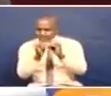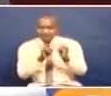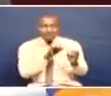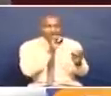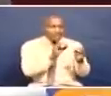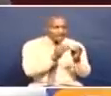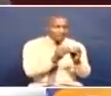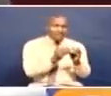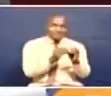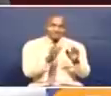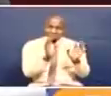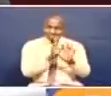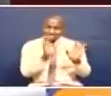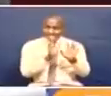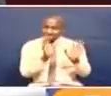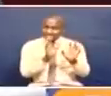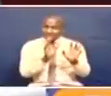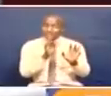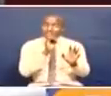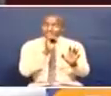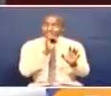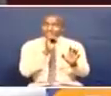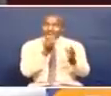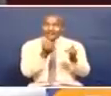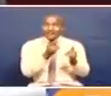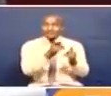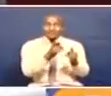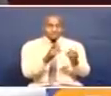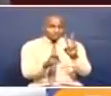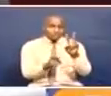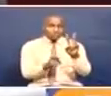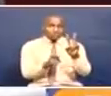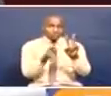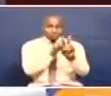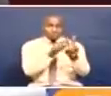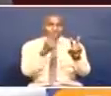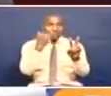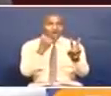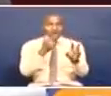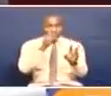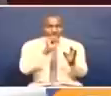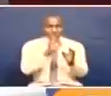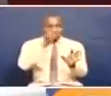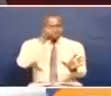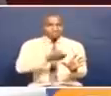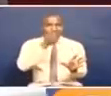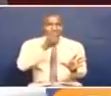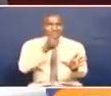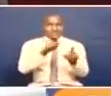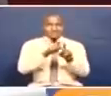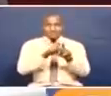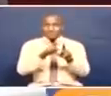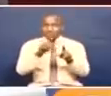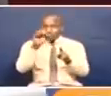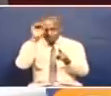now, we're going into an election which is almost like a runoff because there are two candidates based on the 2013 ruling and opinion from the Supreme